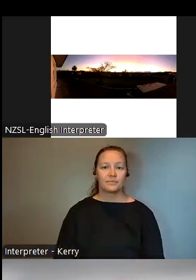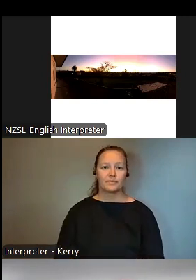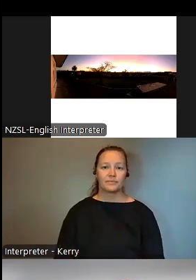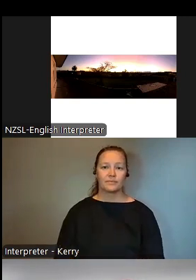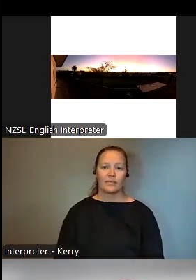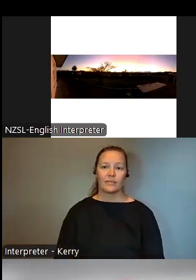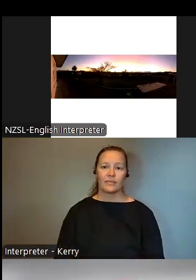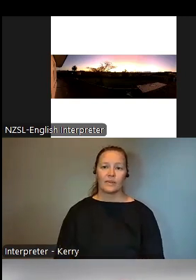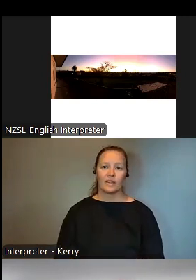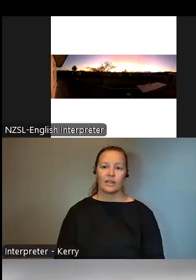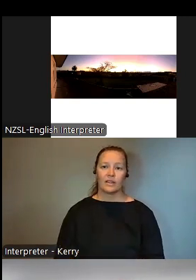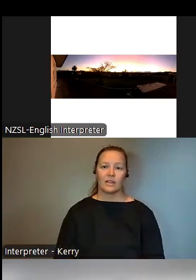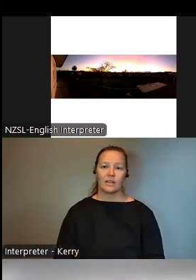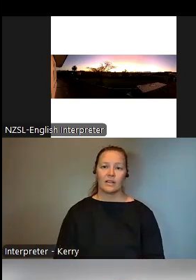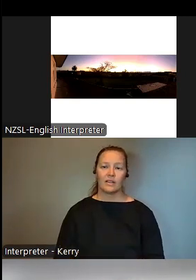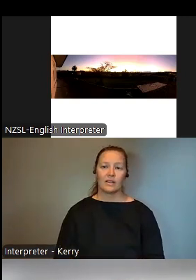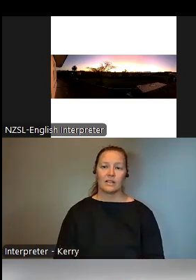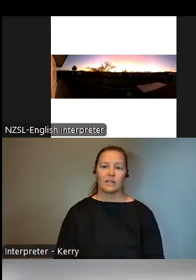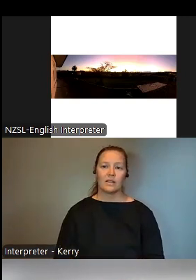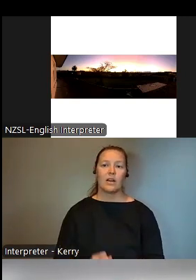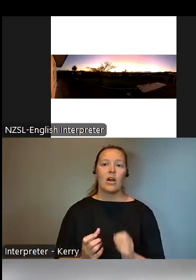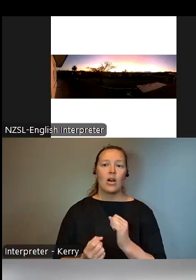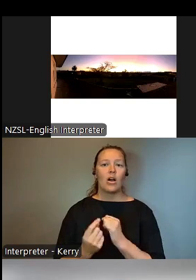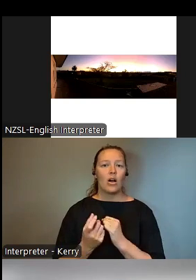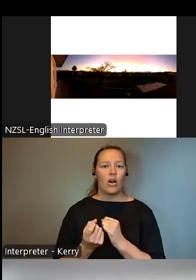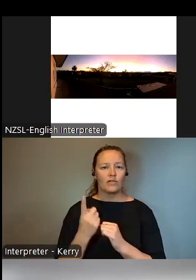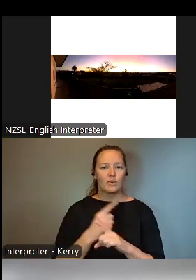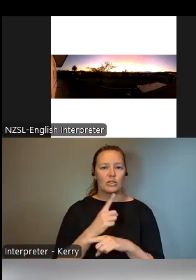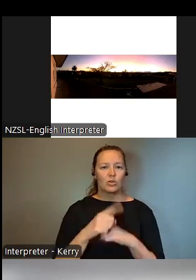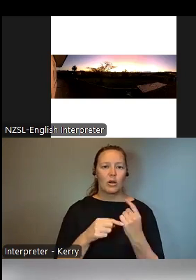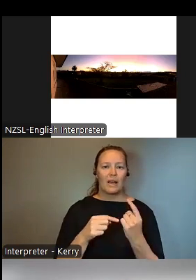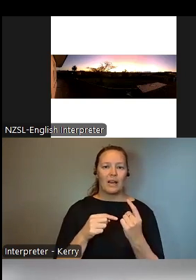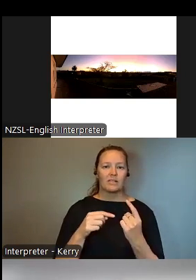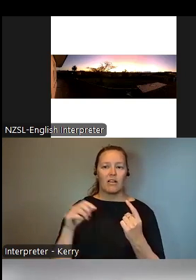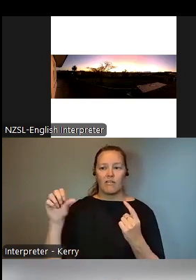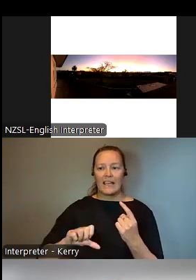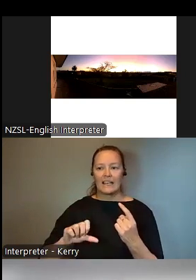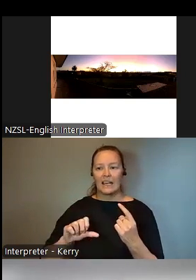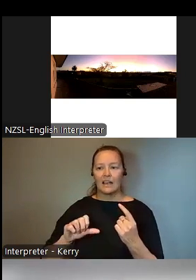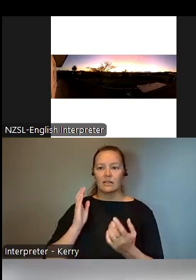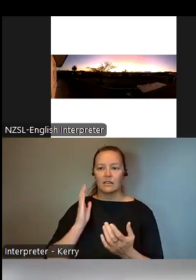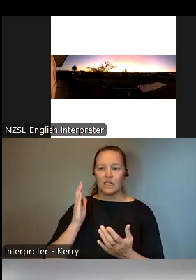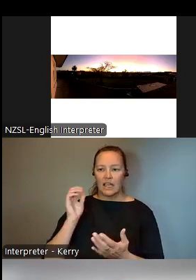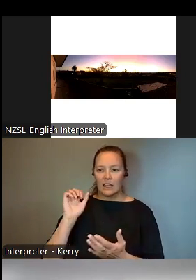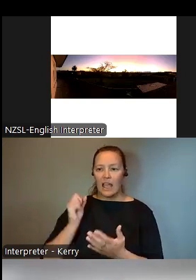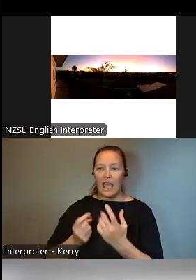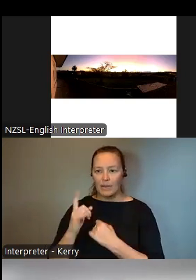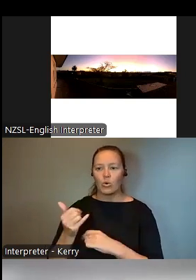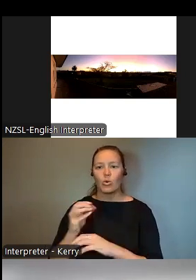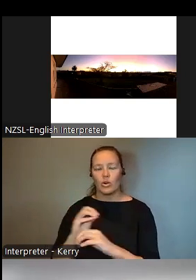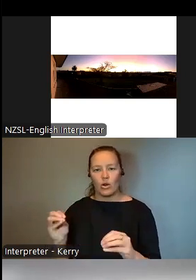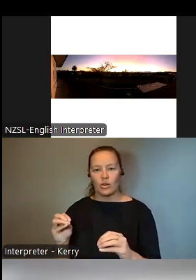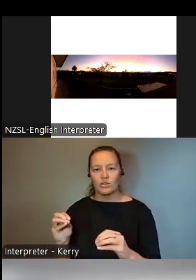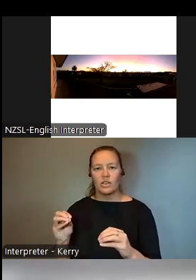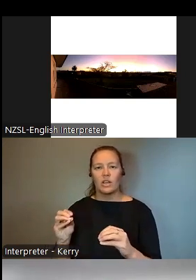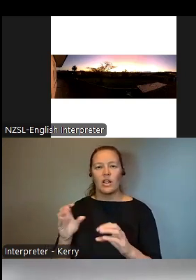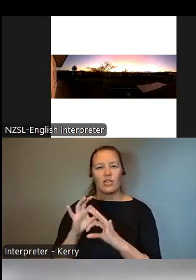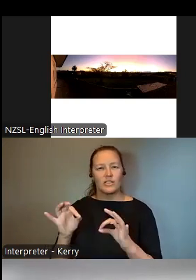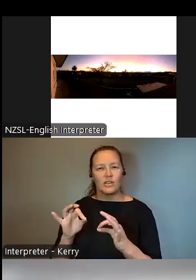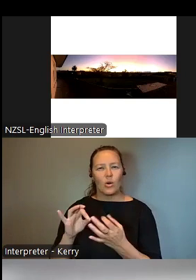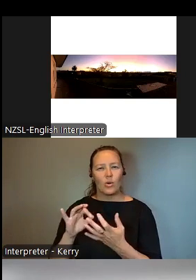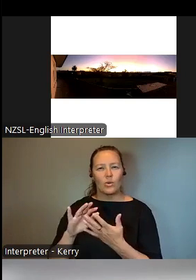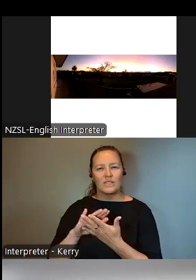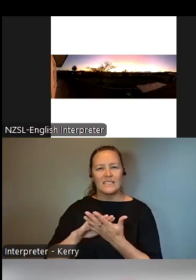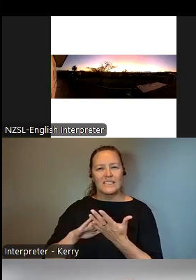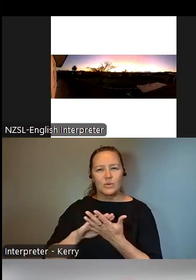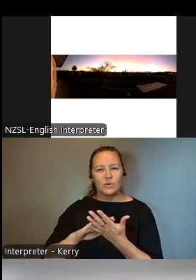Often we talk about failure as just being a yes or no. We either failed or we didn't, and we don't have nuance or subtlety around those